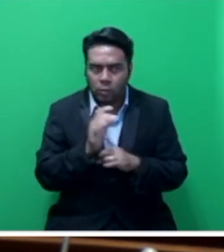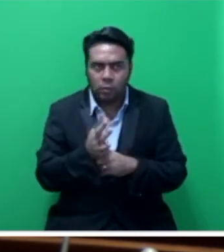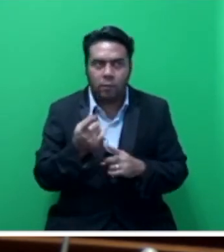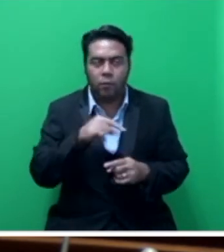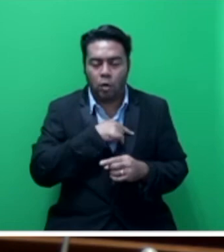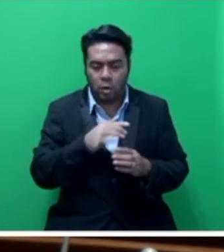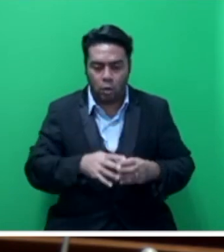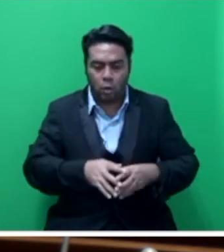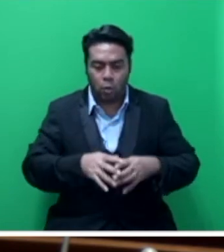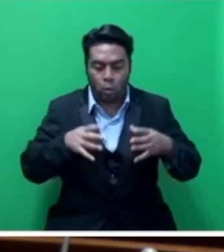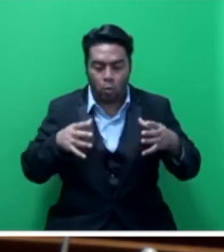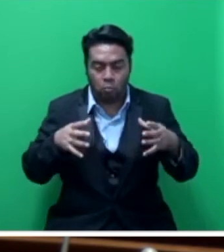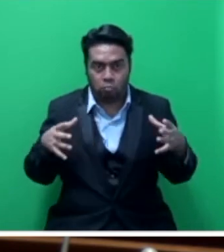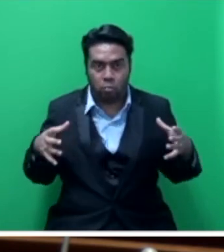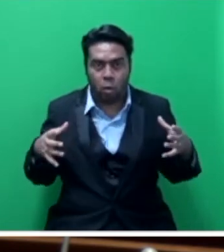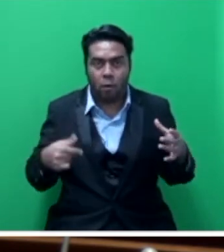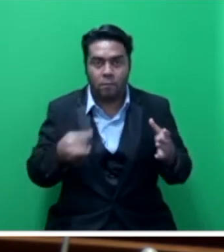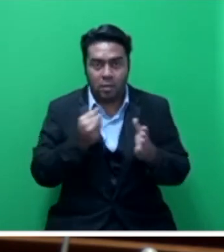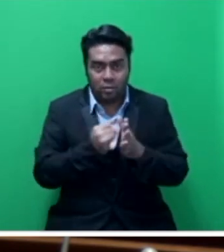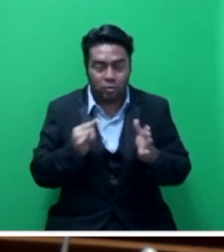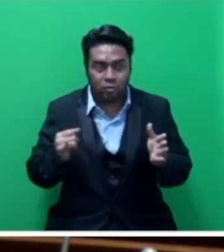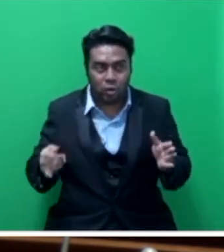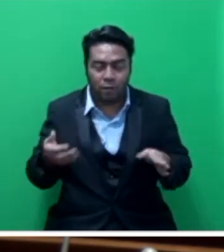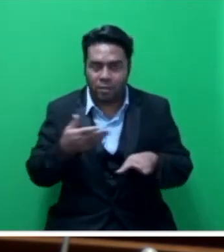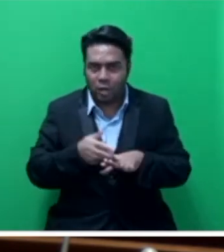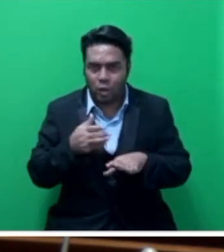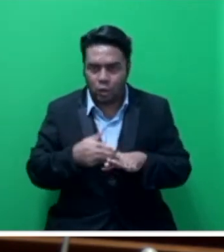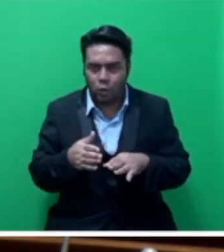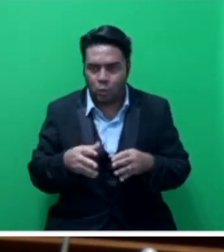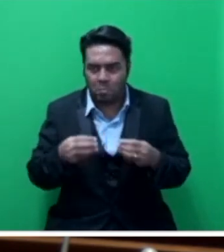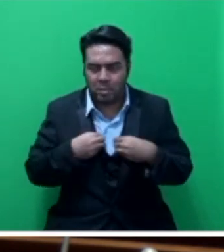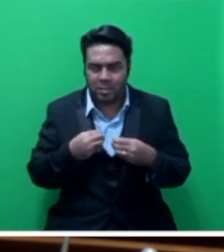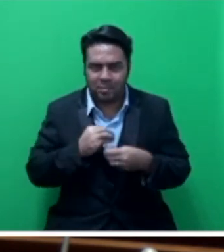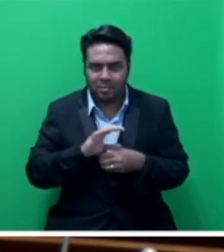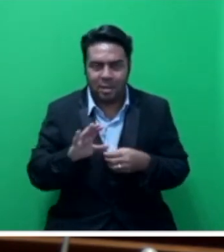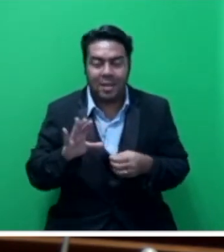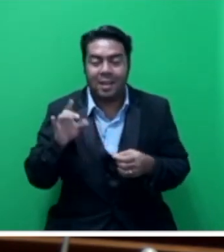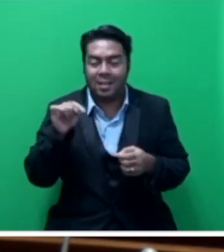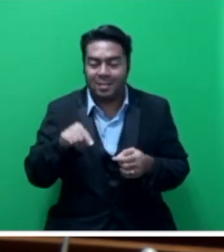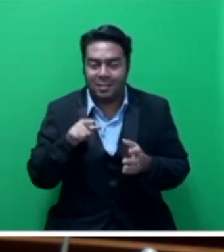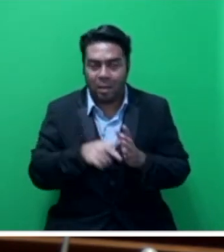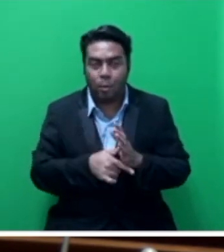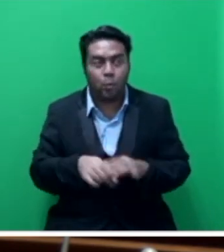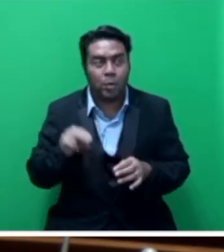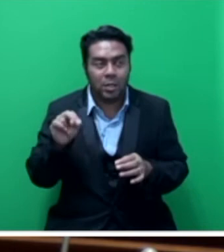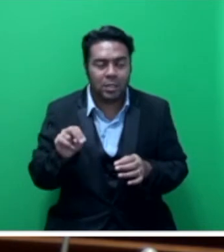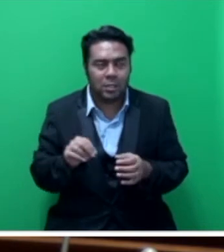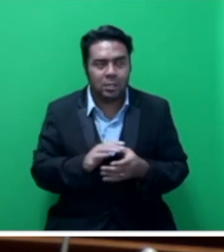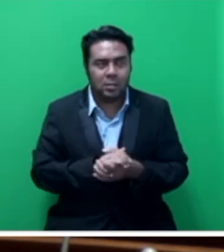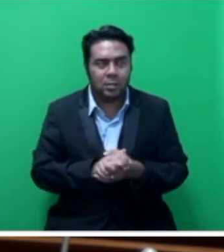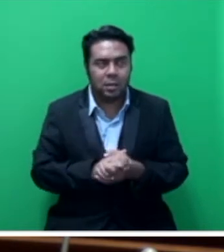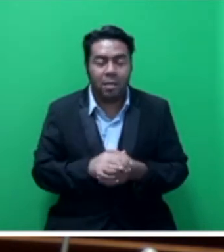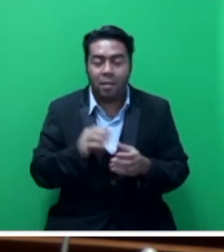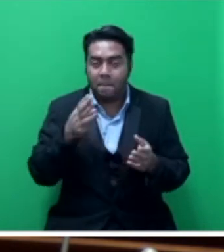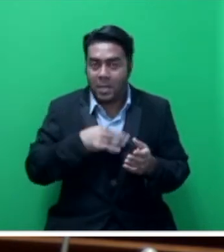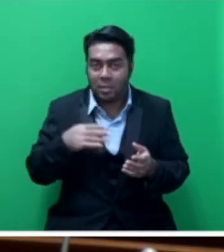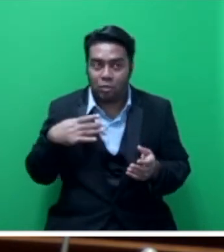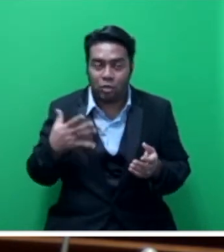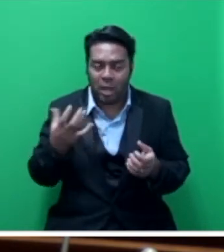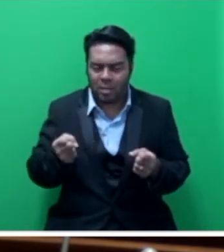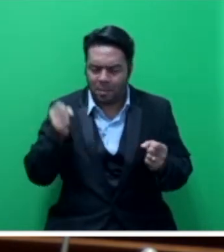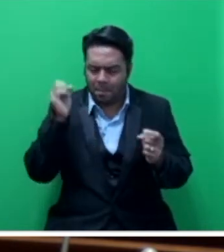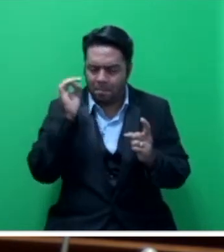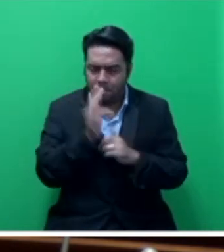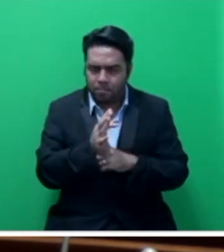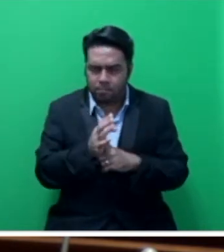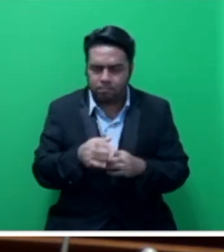growth of industries and the introduction of new industries, more so during this time when we actually need new investments. The Ministry has